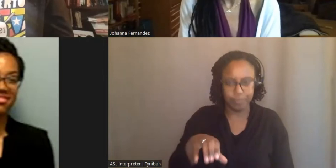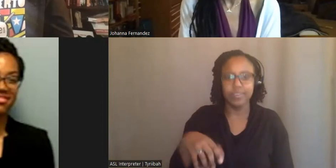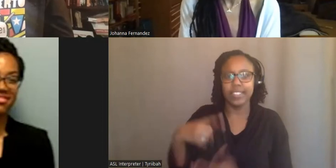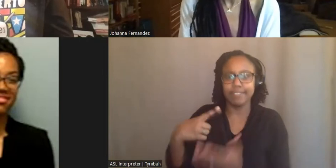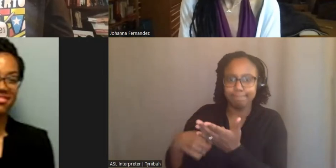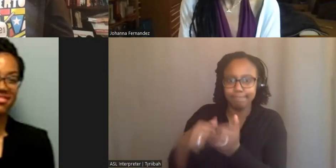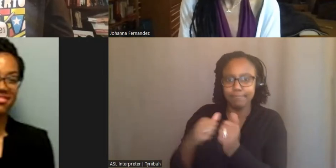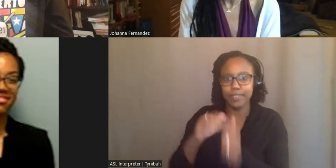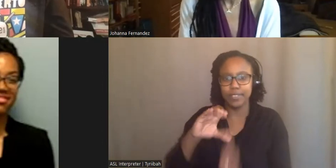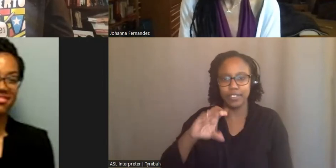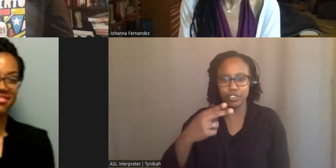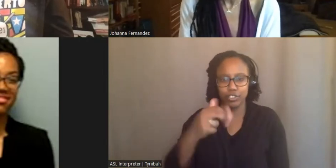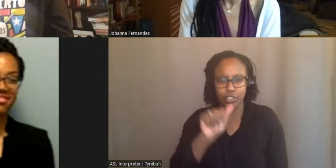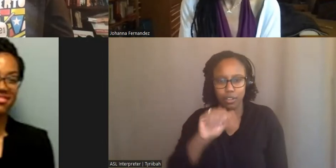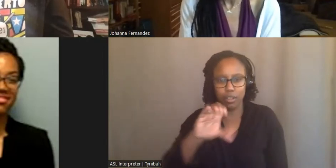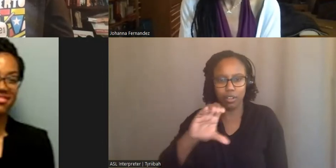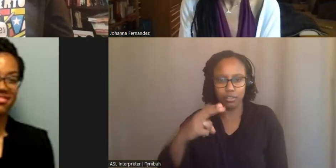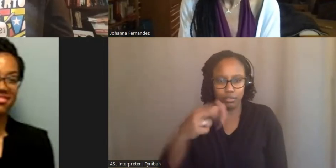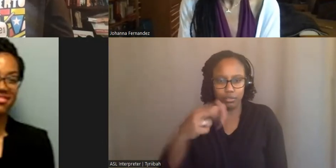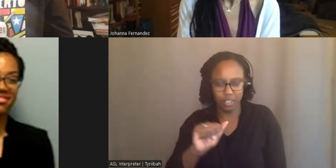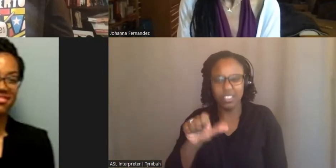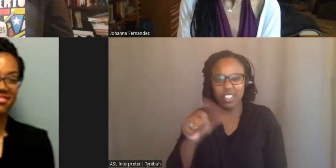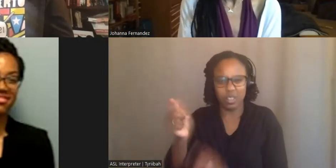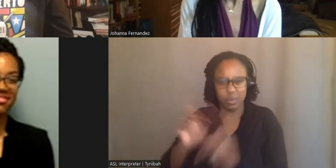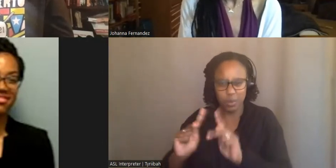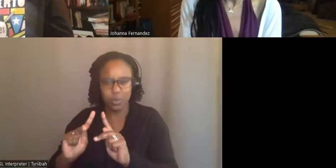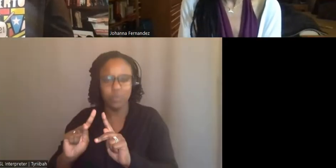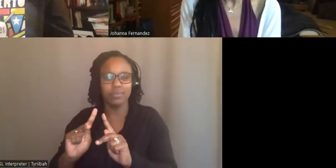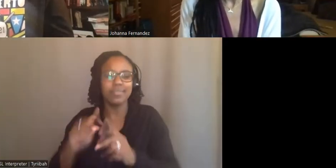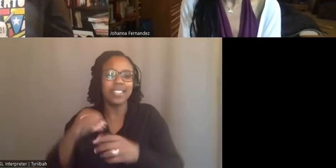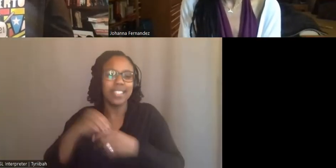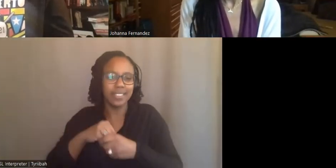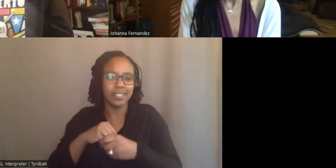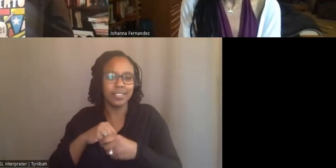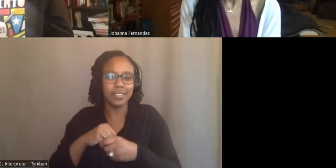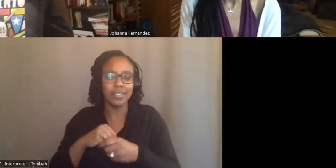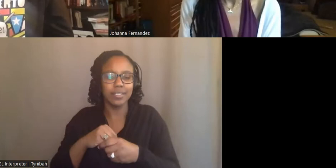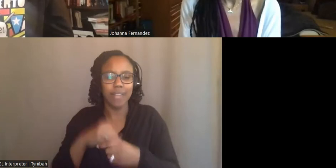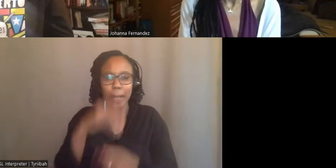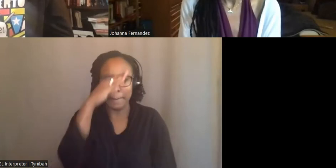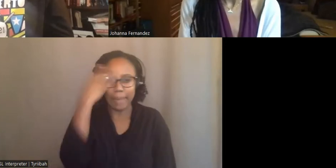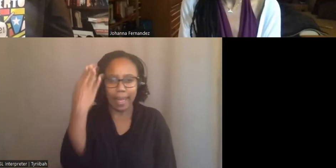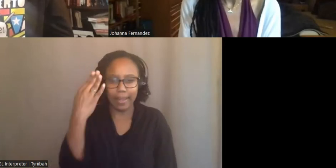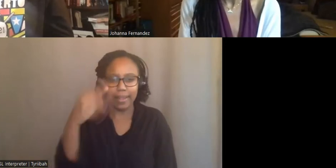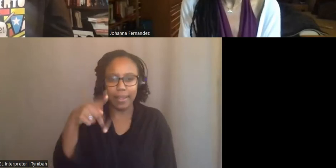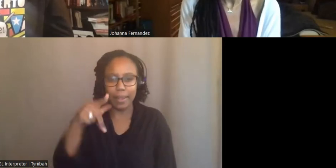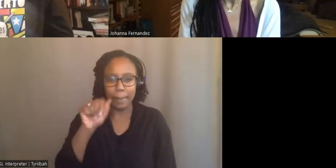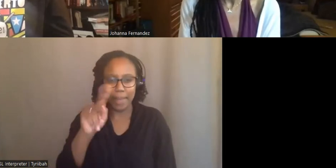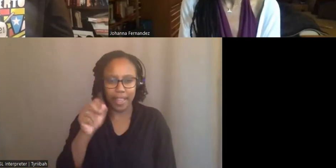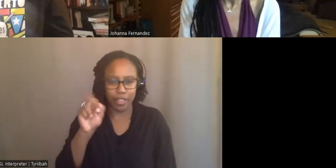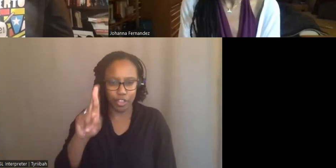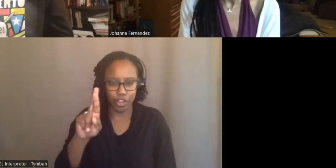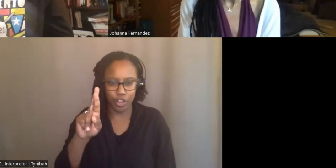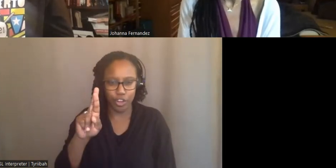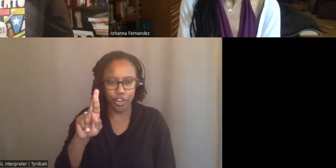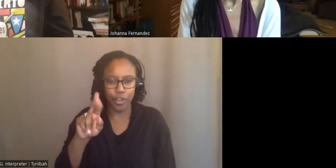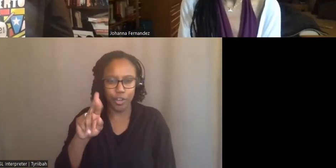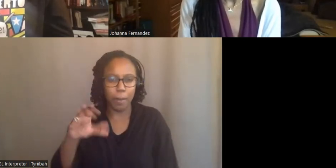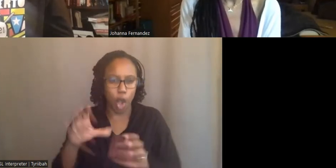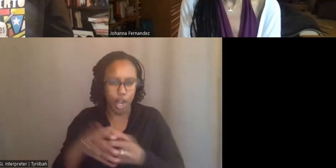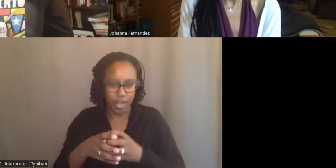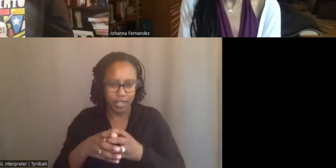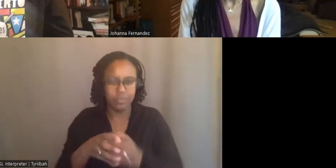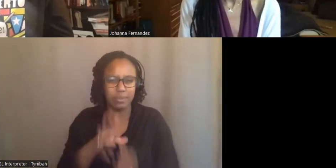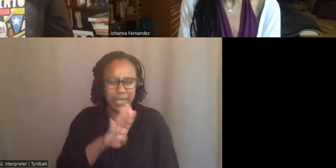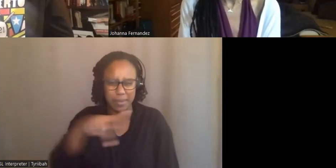including members of the Black Panther Party in Chicago, what I learned is that Fred Hampton